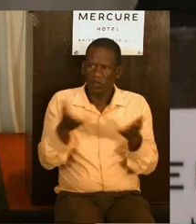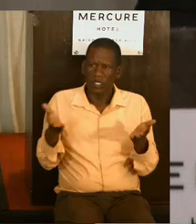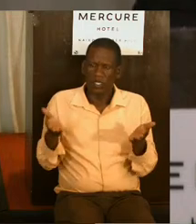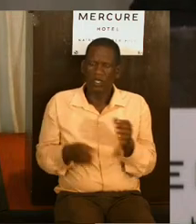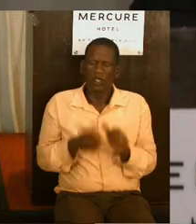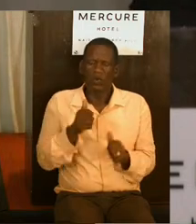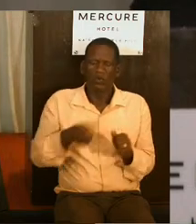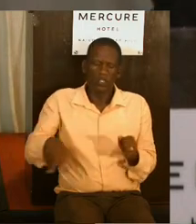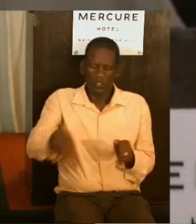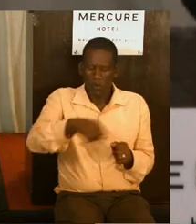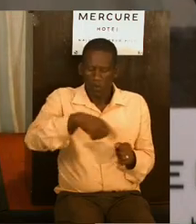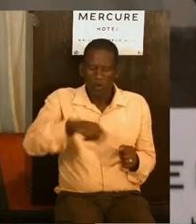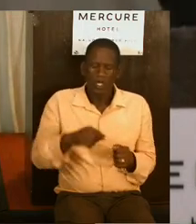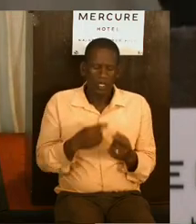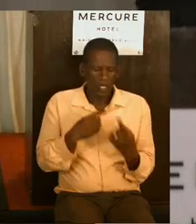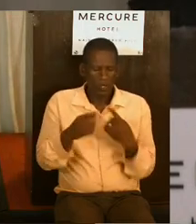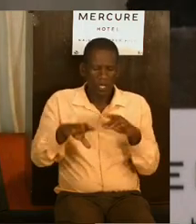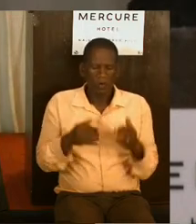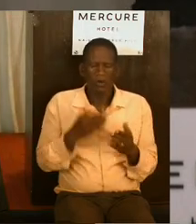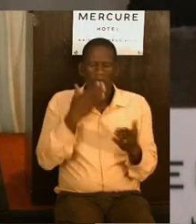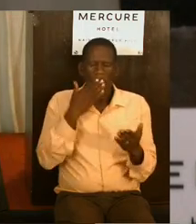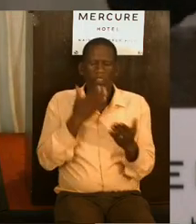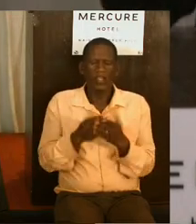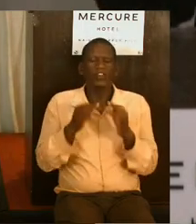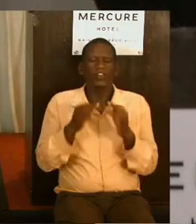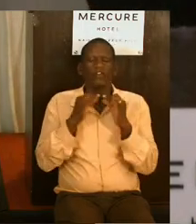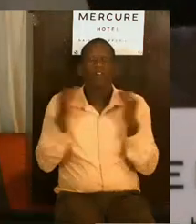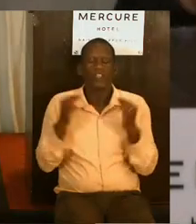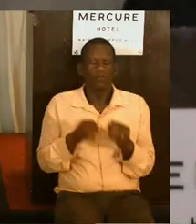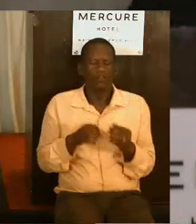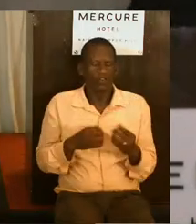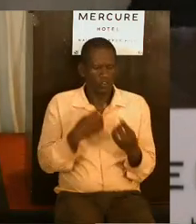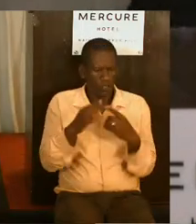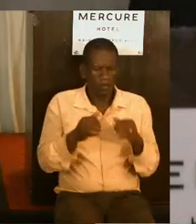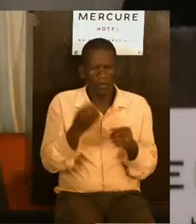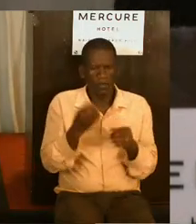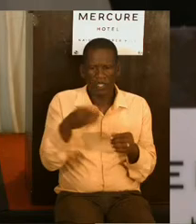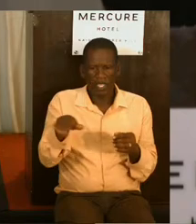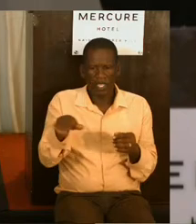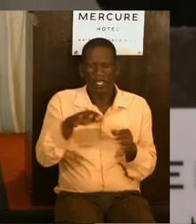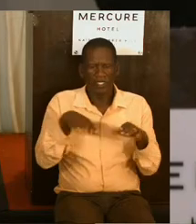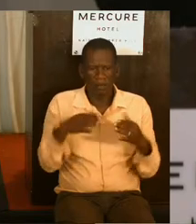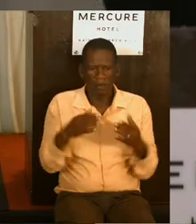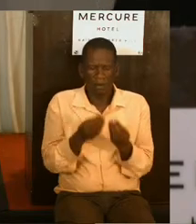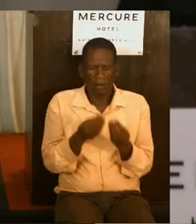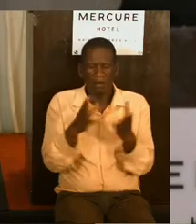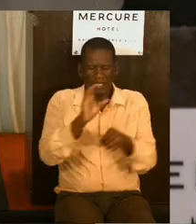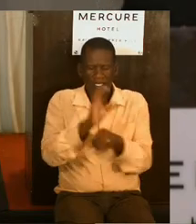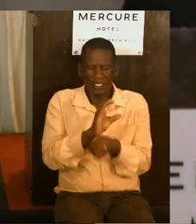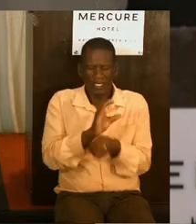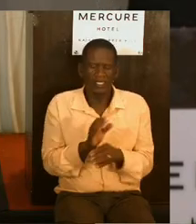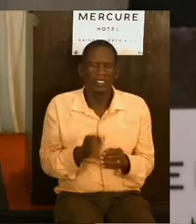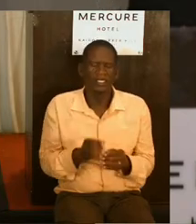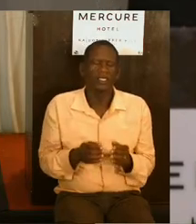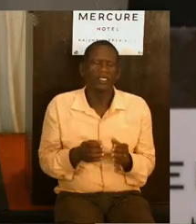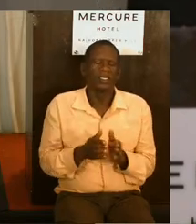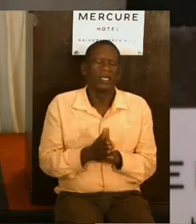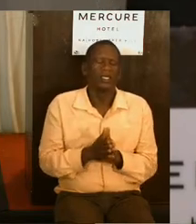that we are wrestling about thank you Father for touching uh three areas about many churches